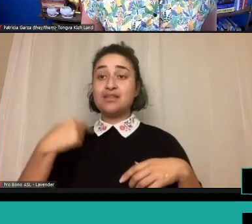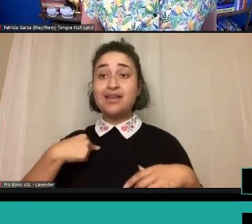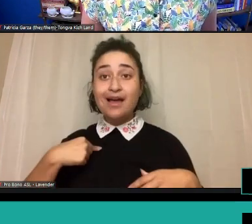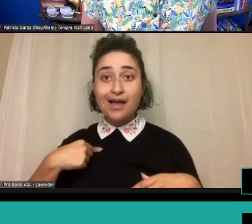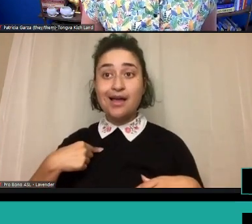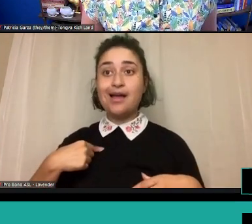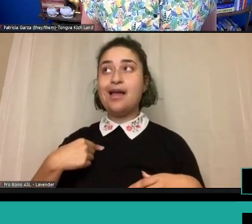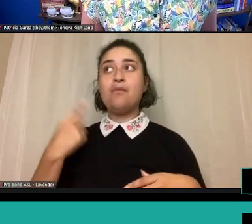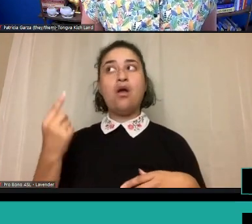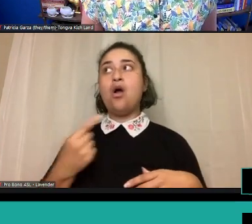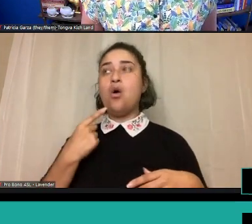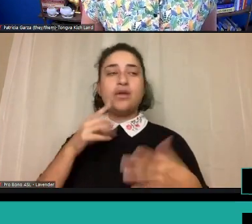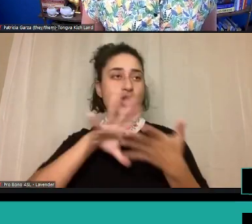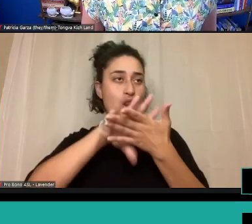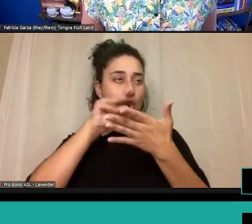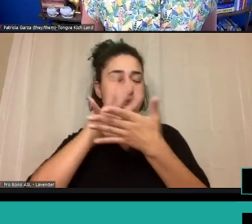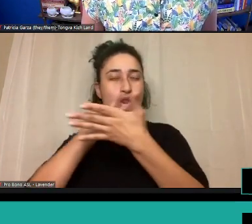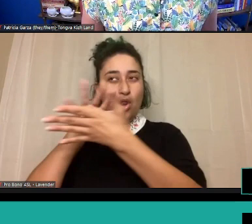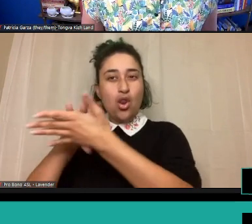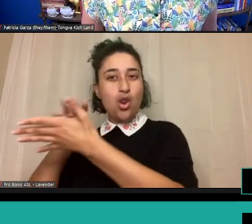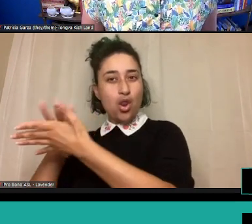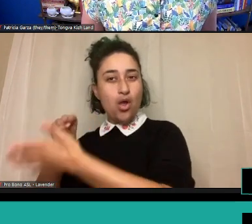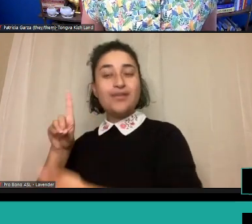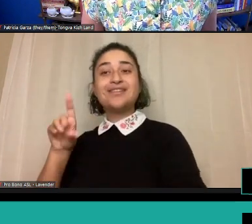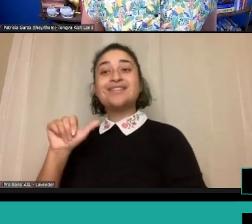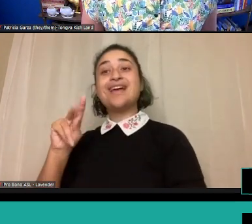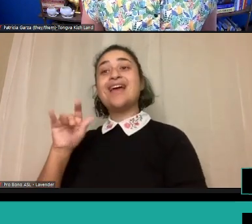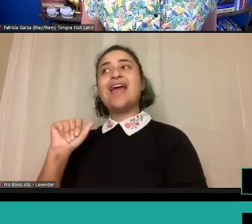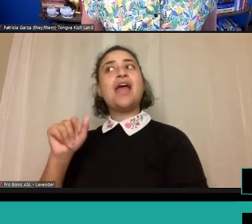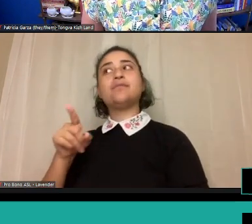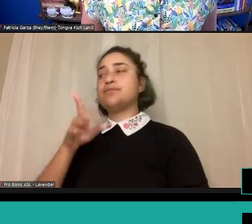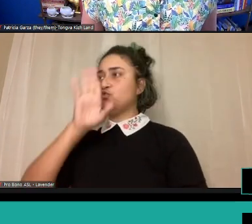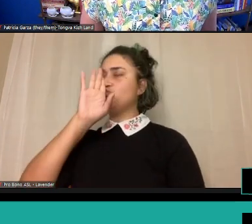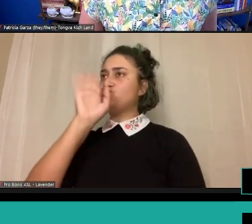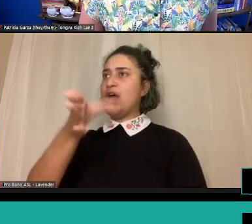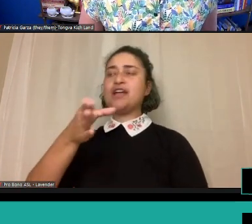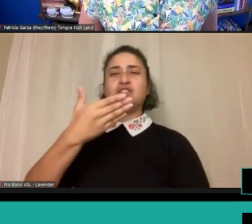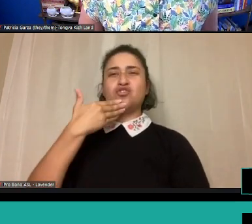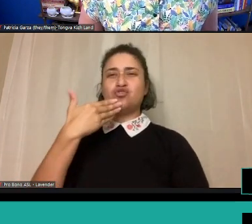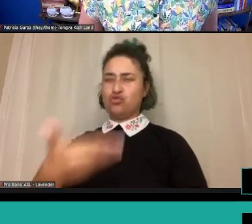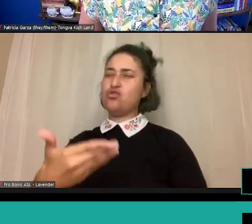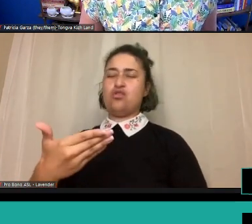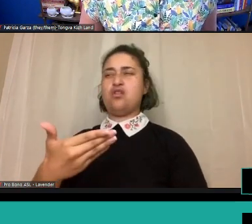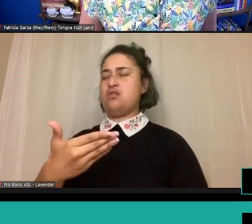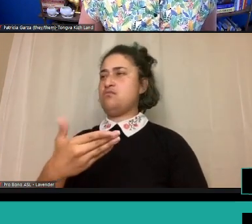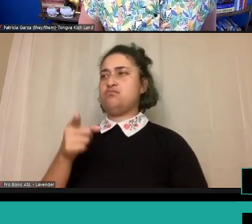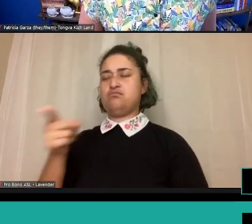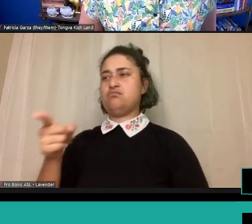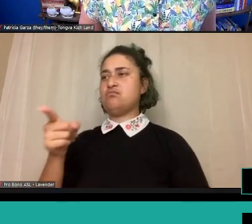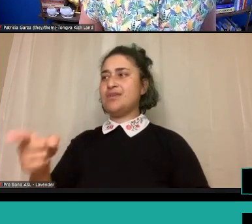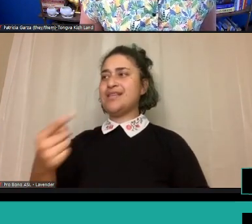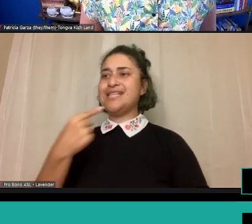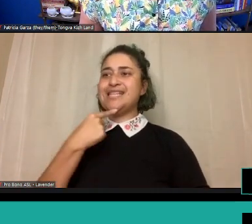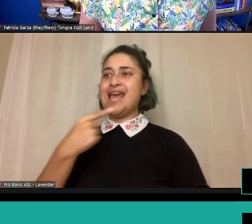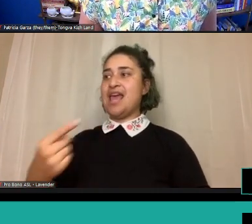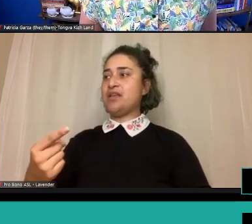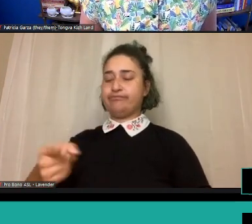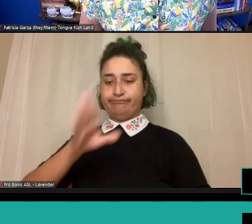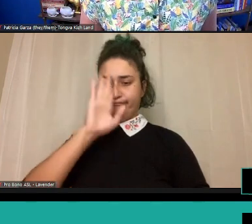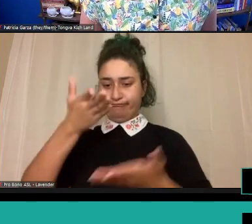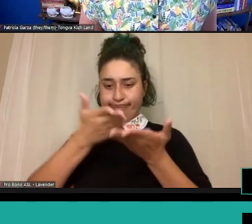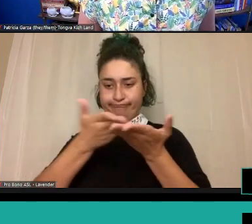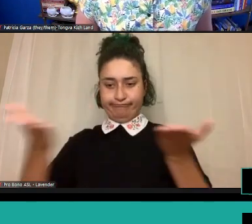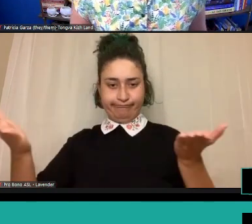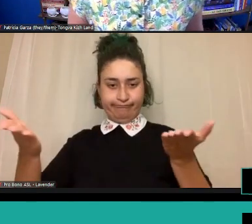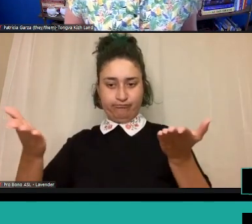I'm constantly learning. Diane was so direct and so good at just saying the way it is. And